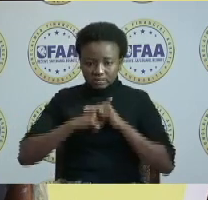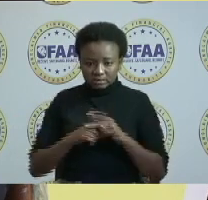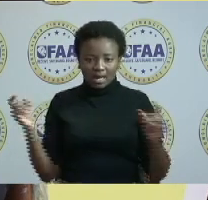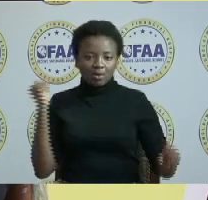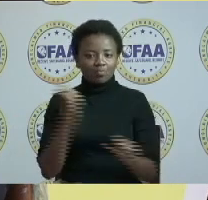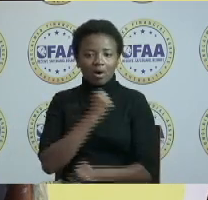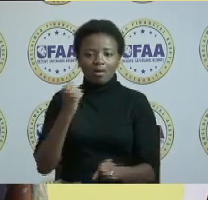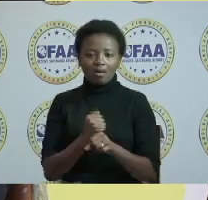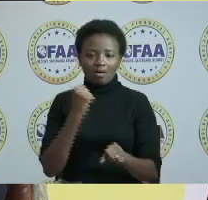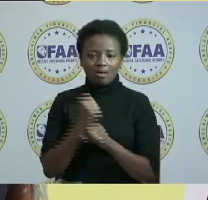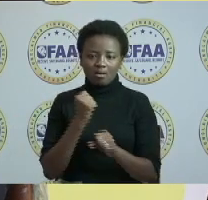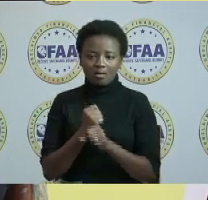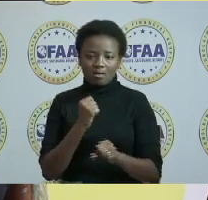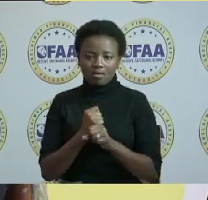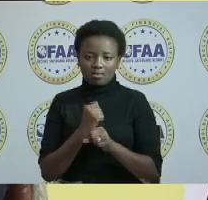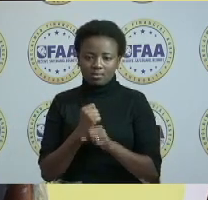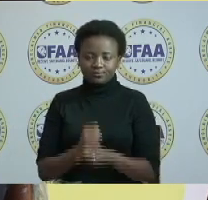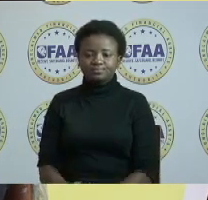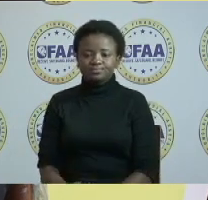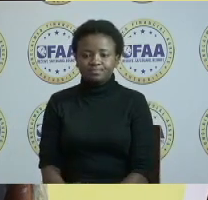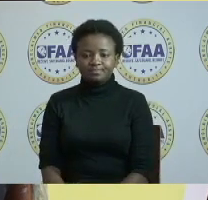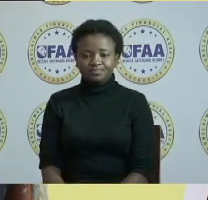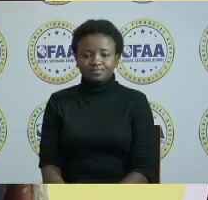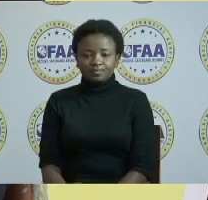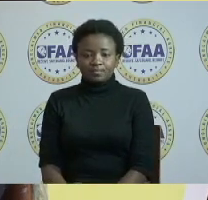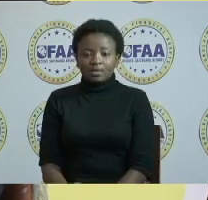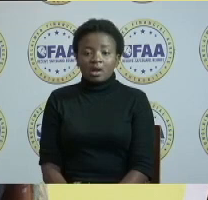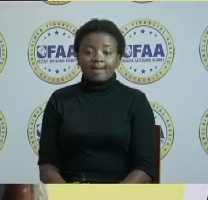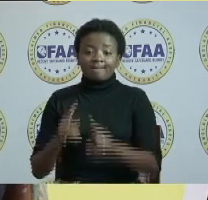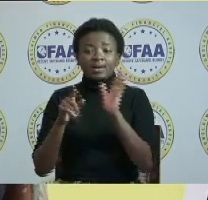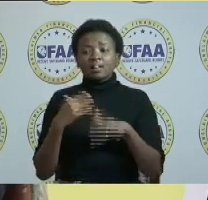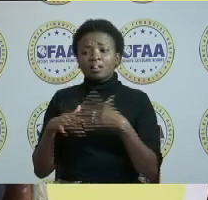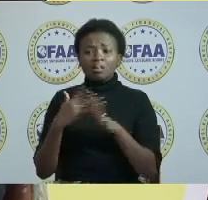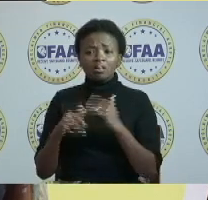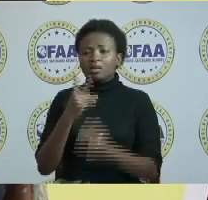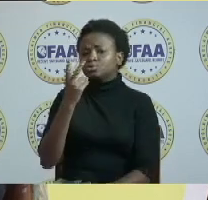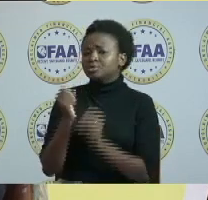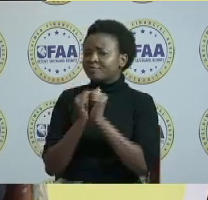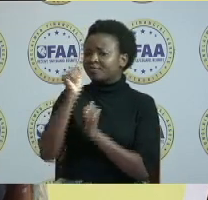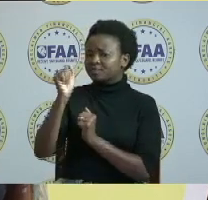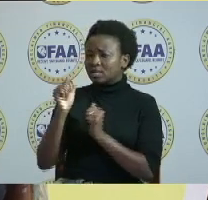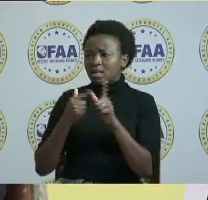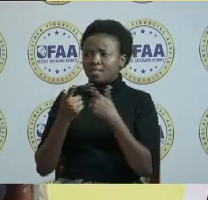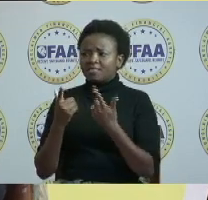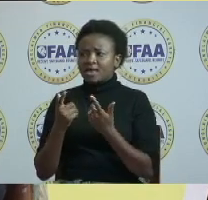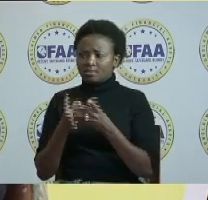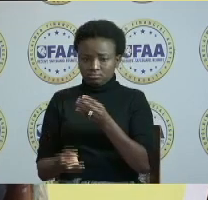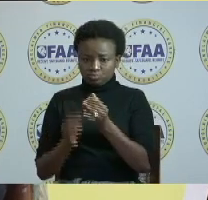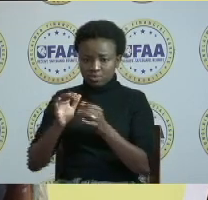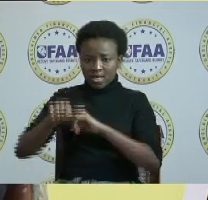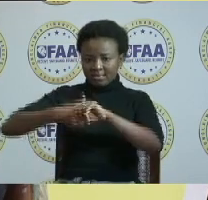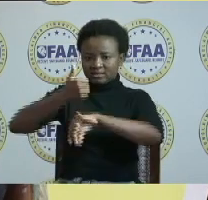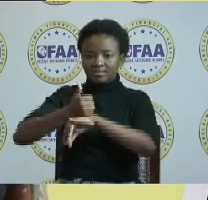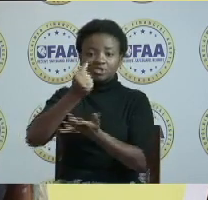have complied with the provisions of this law. However, in the year 2015, that's when the substantive office was set